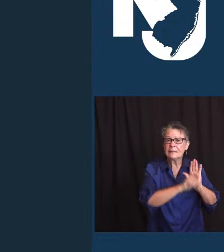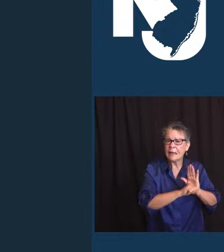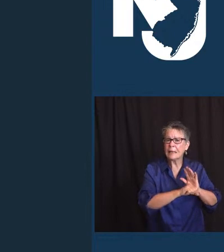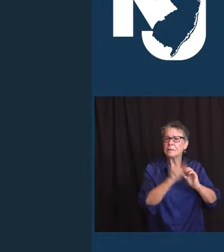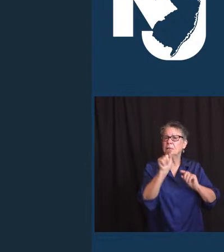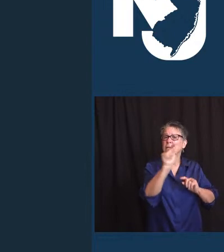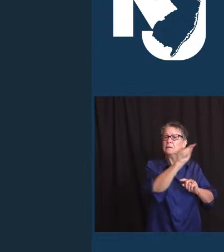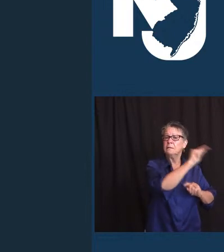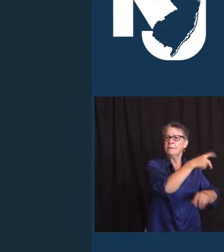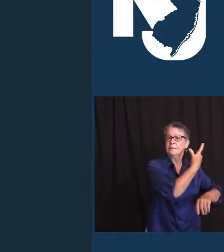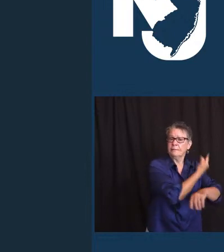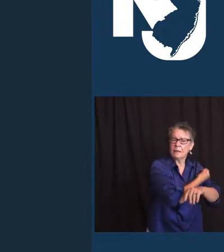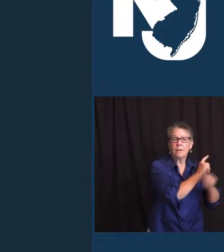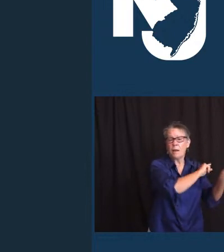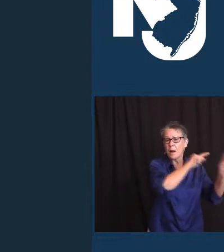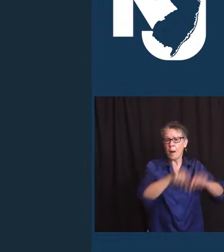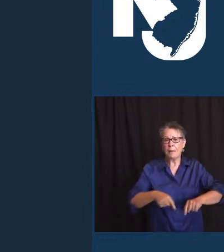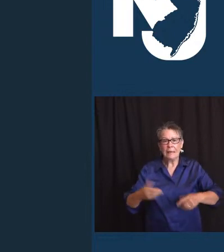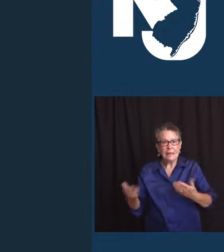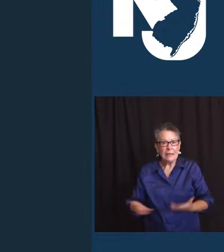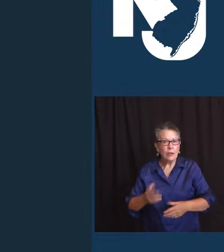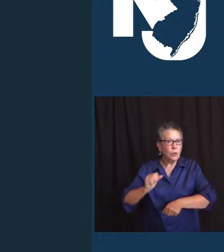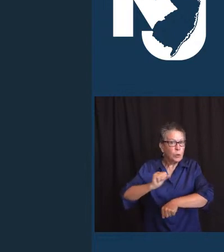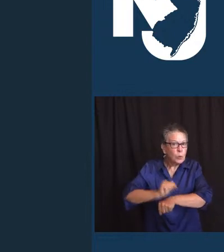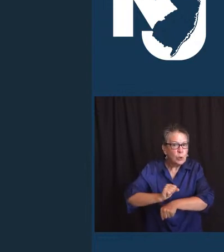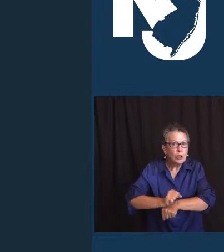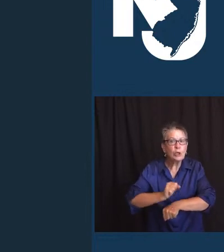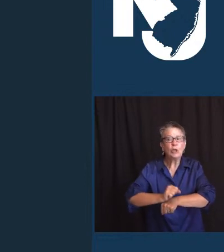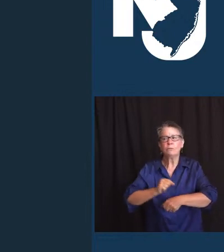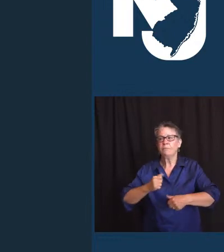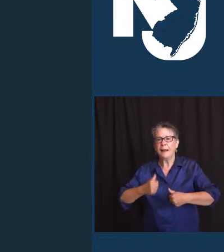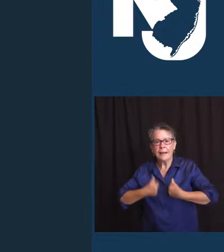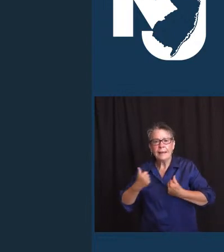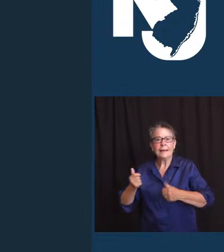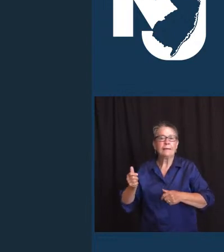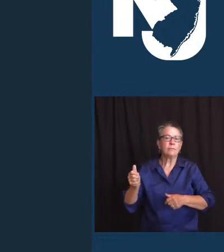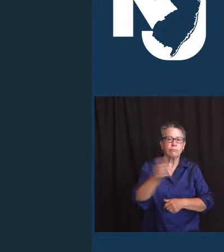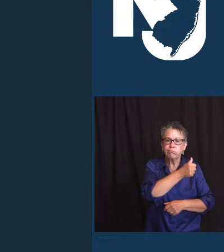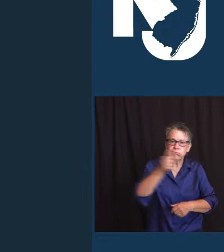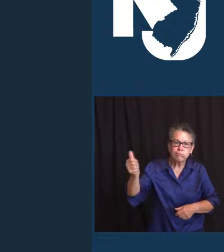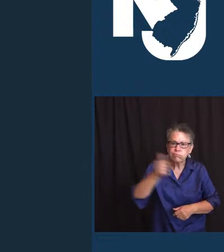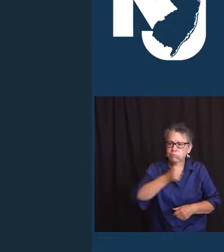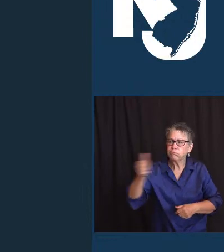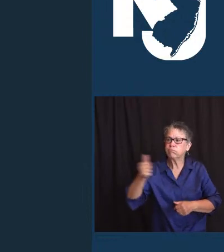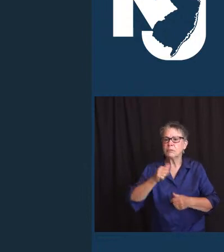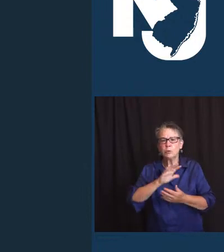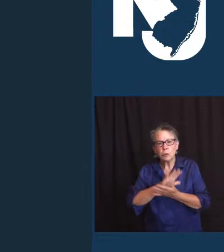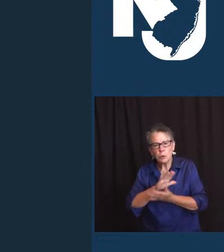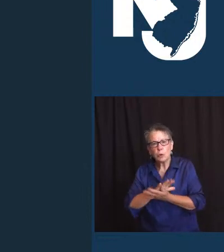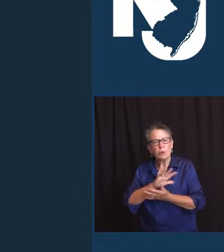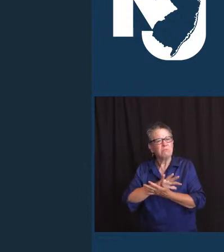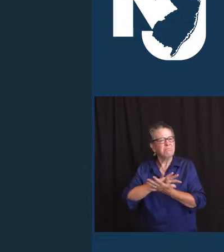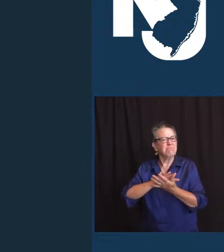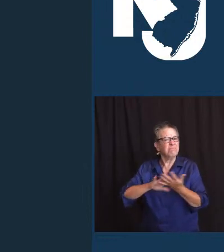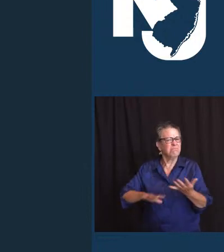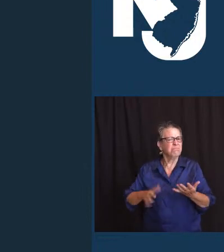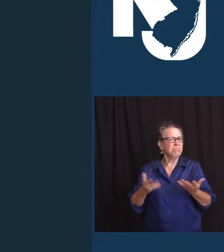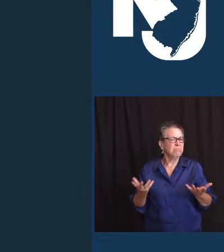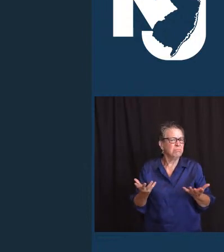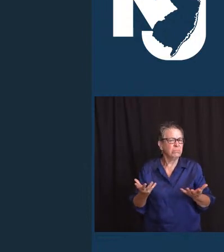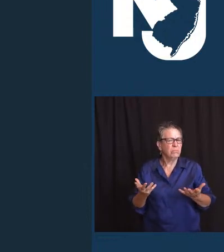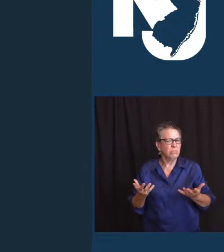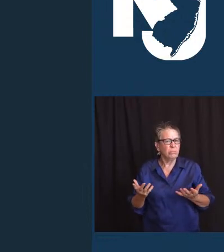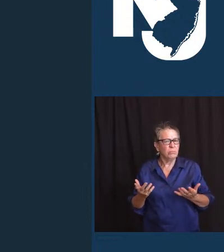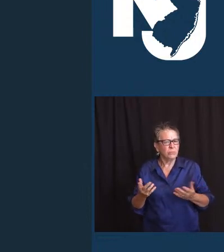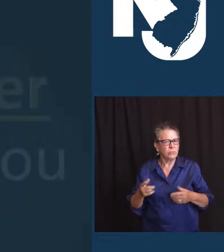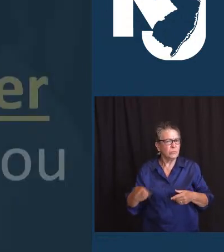than 99% protection against COVID. If you have not yet joined them, do so. Please do so today.